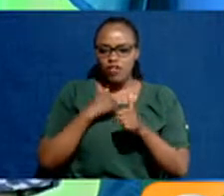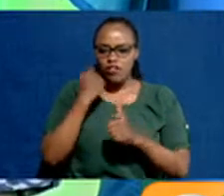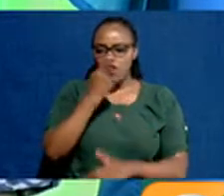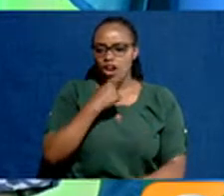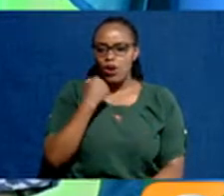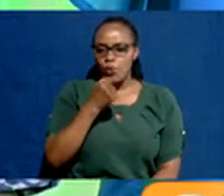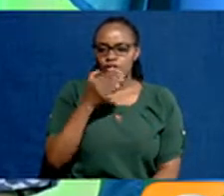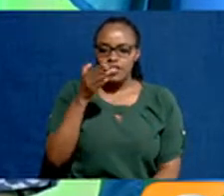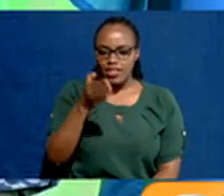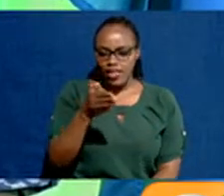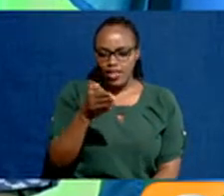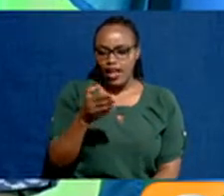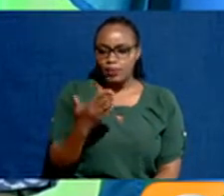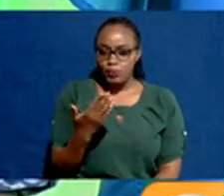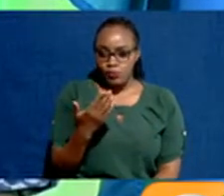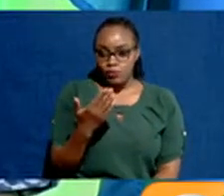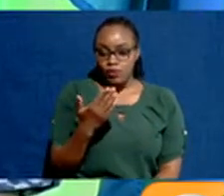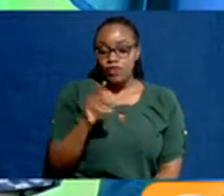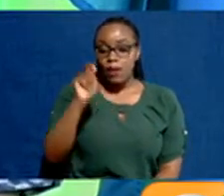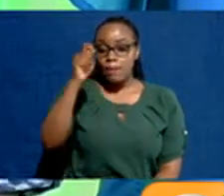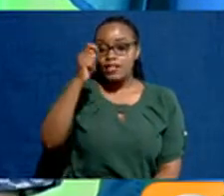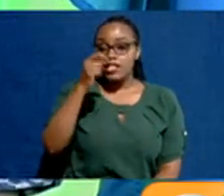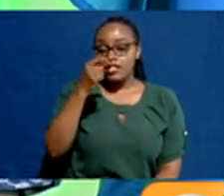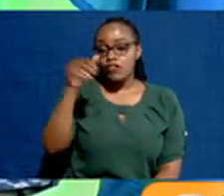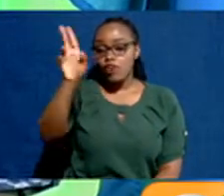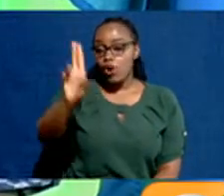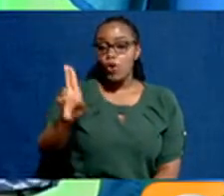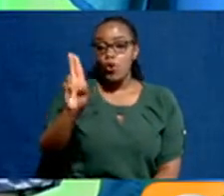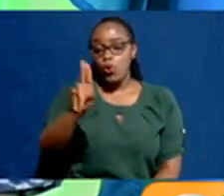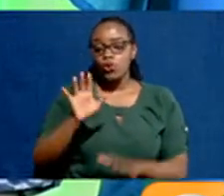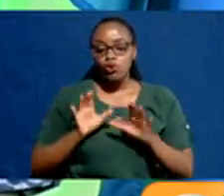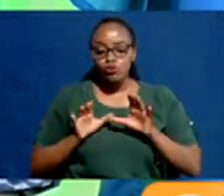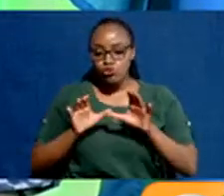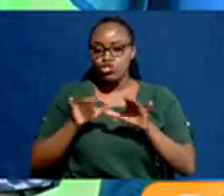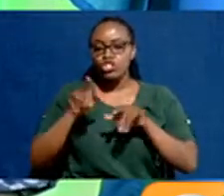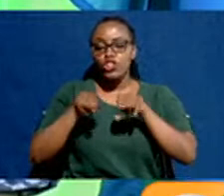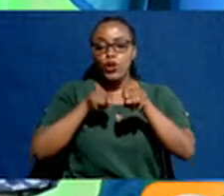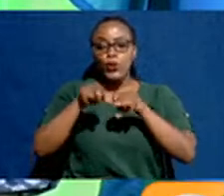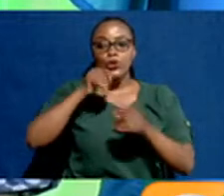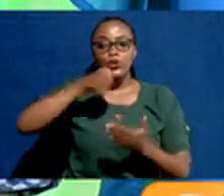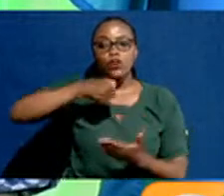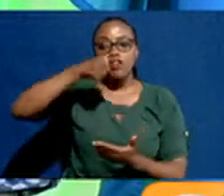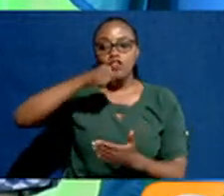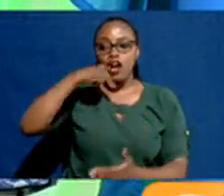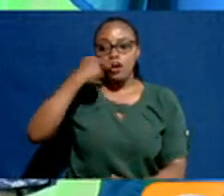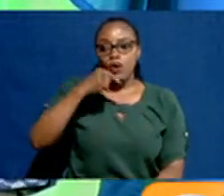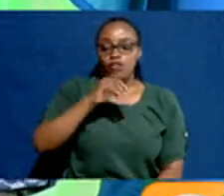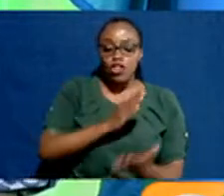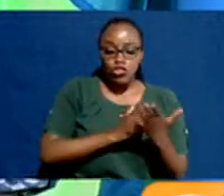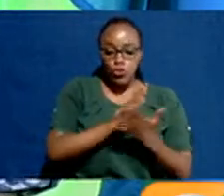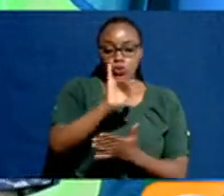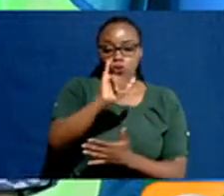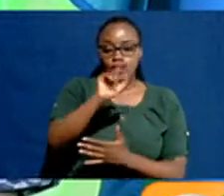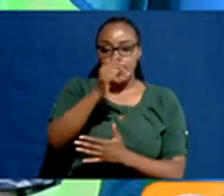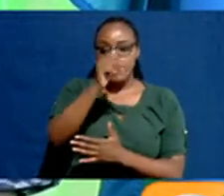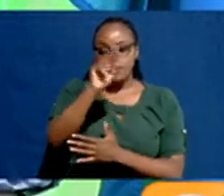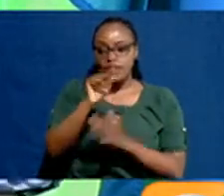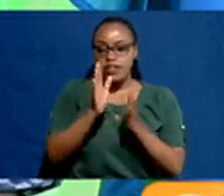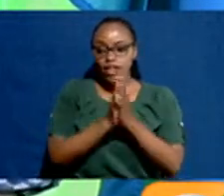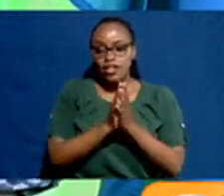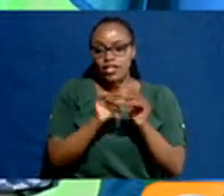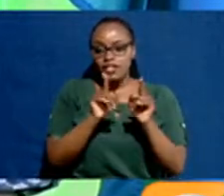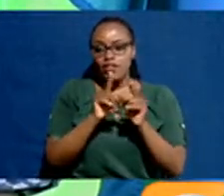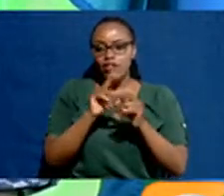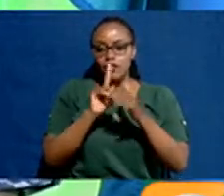administration, President Uhuru Kenyatta pushed the controller of budget through Yatani, and is documented through WhatsApp